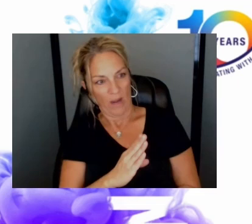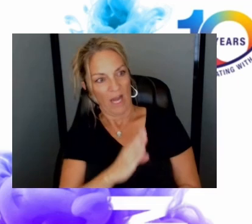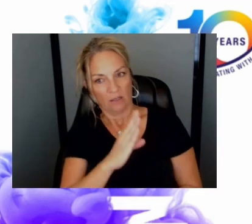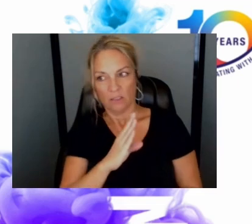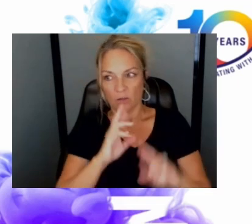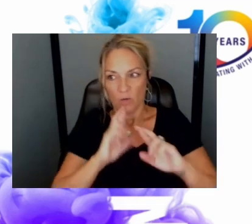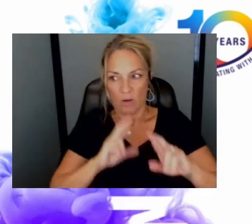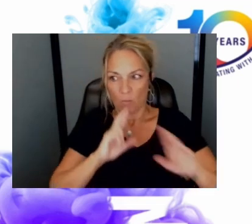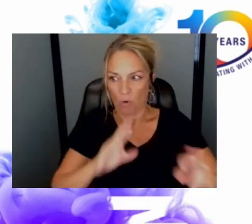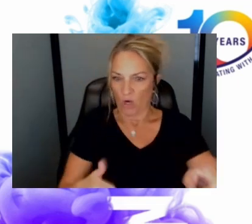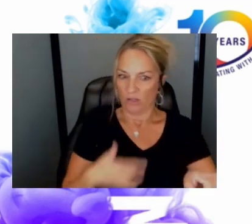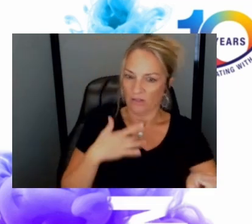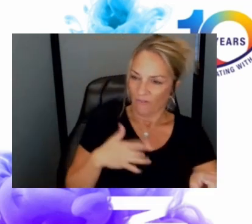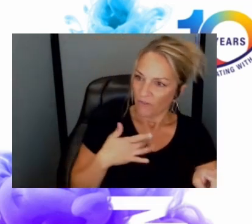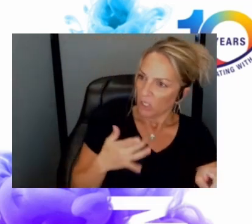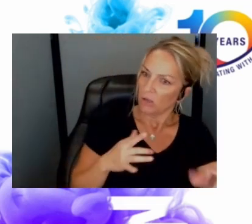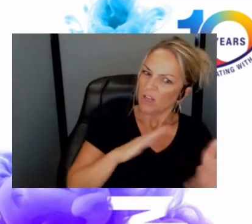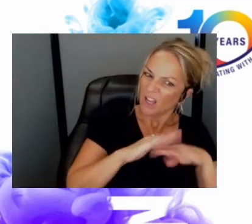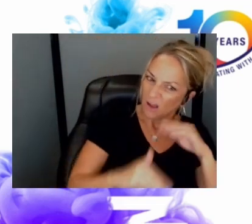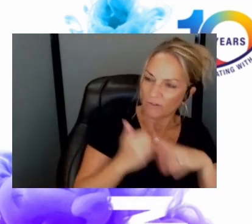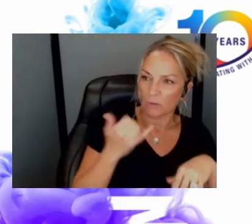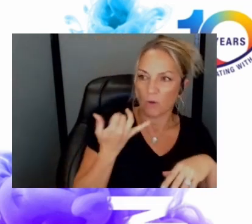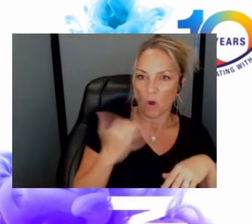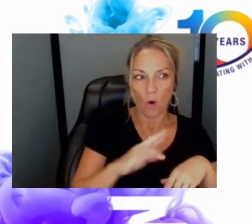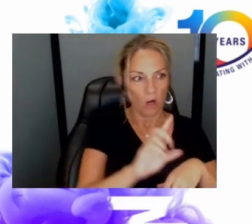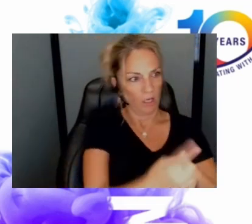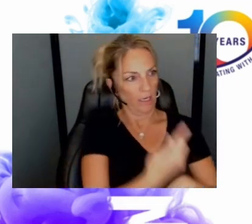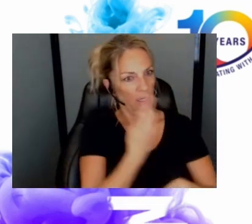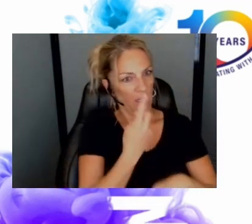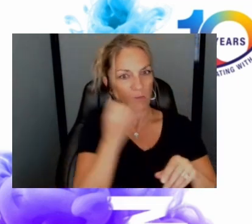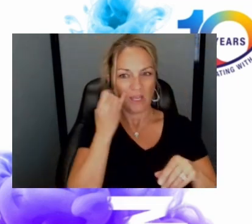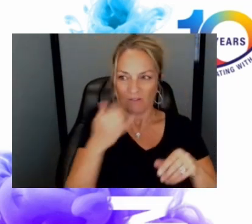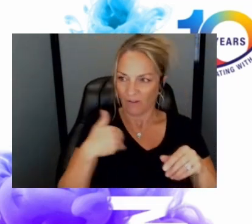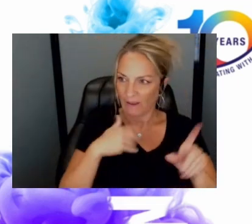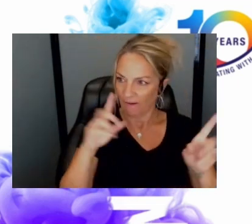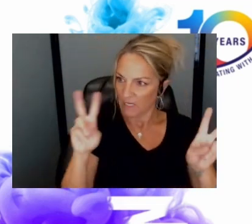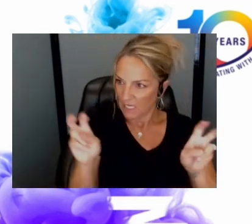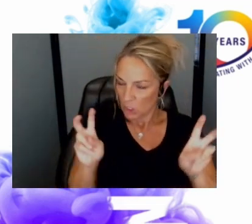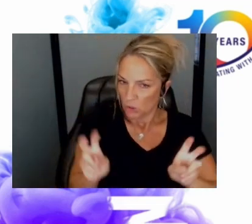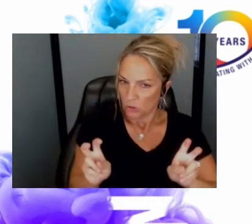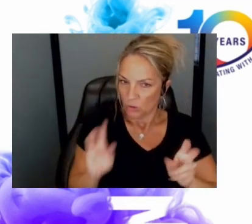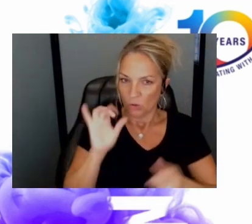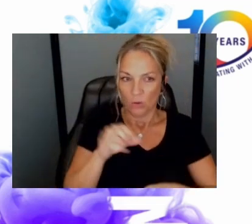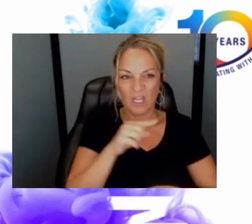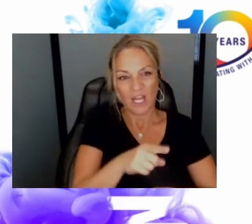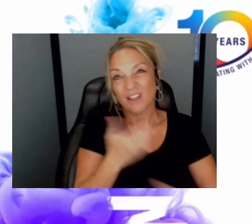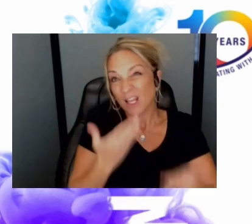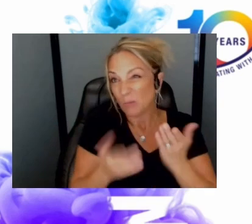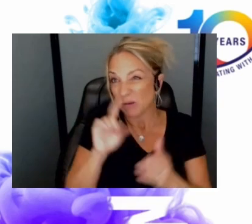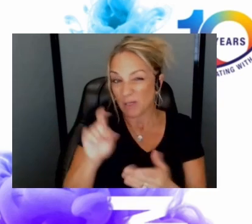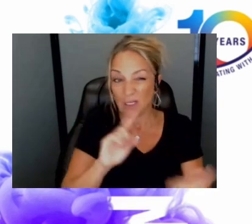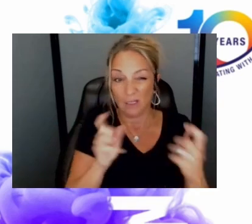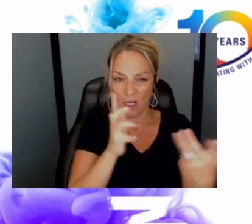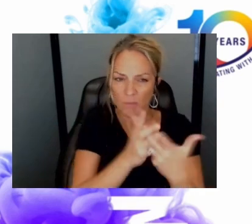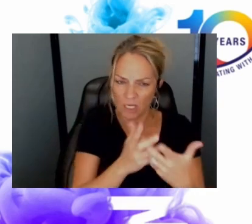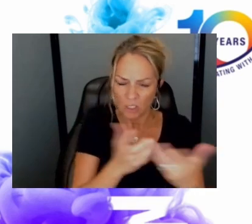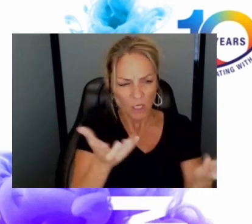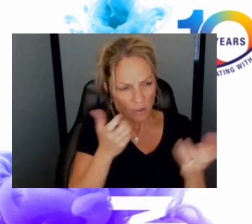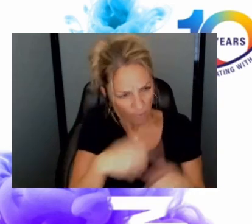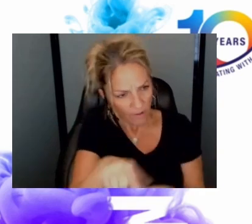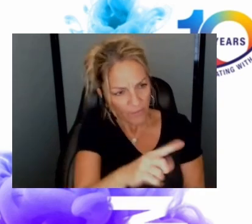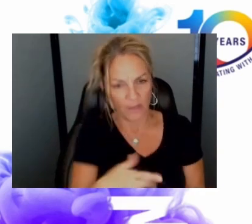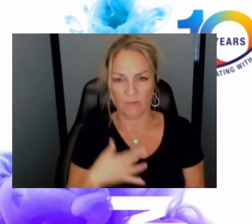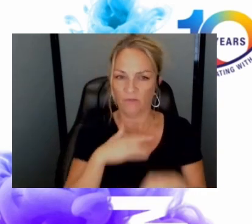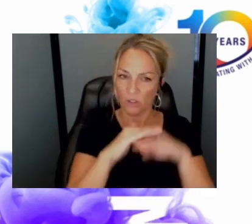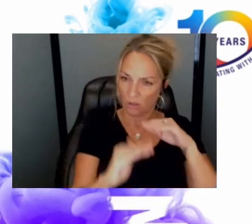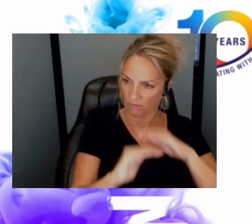hopefully more comfortable, coming to you if they do have an issue where they might need an accommodation. Our BRG has,